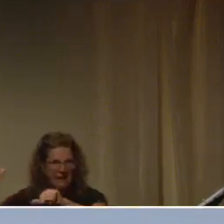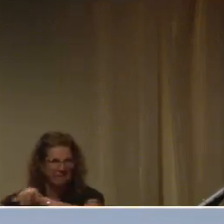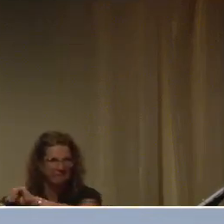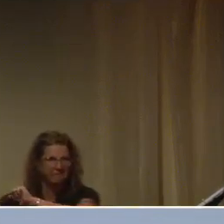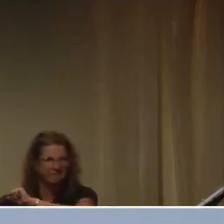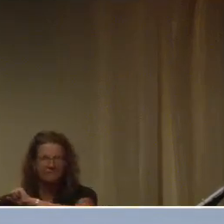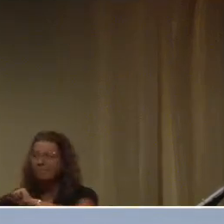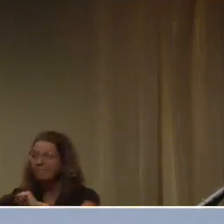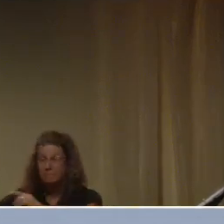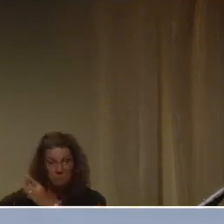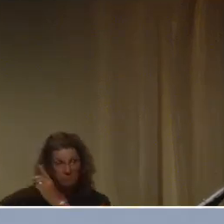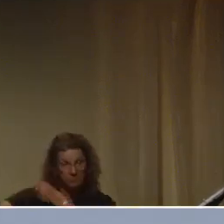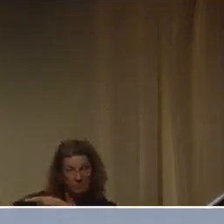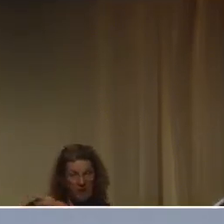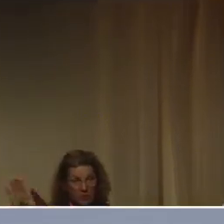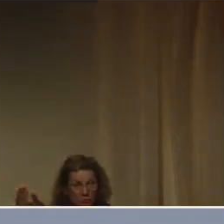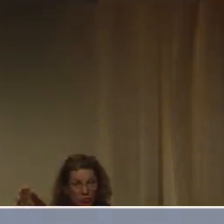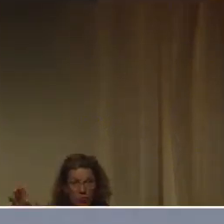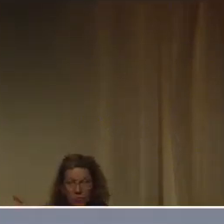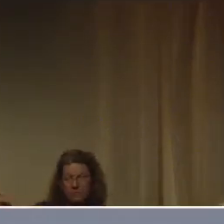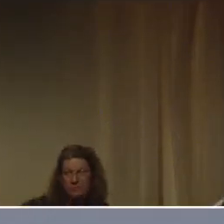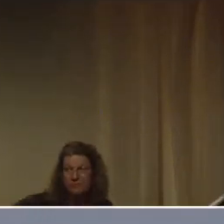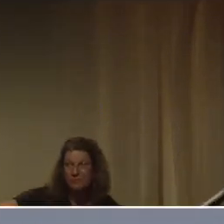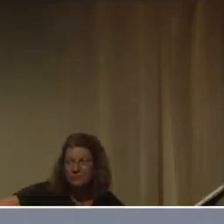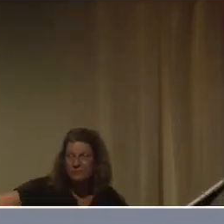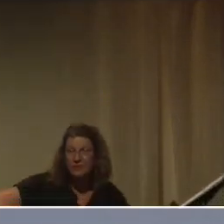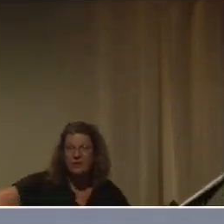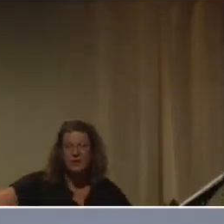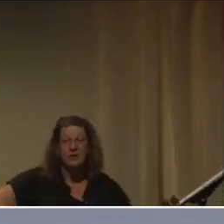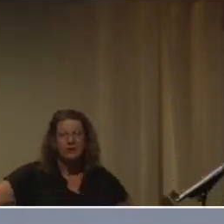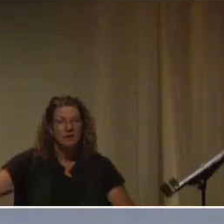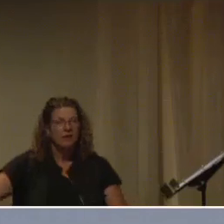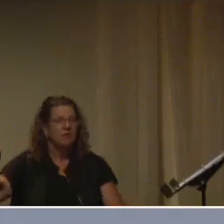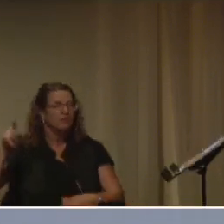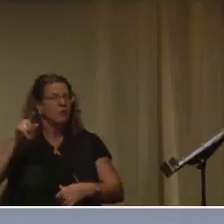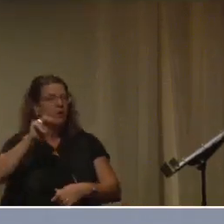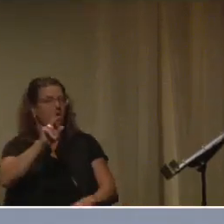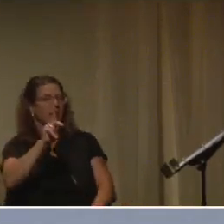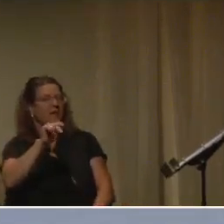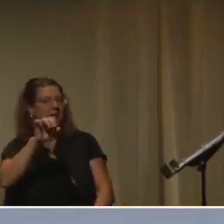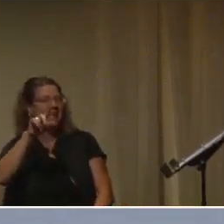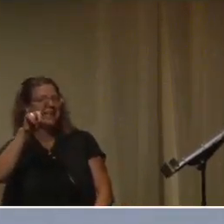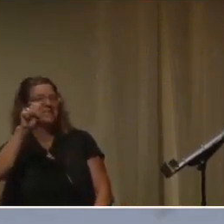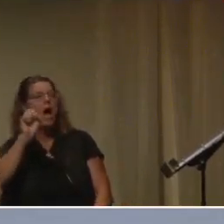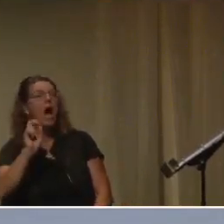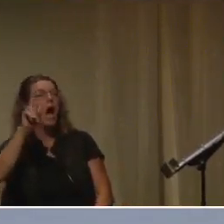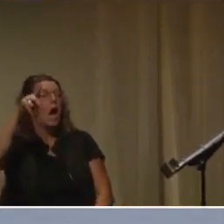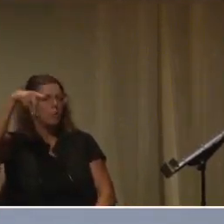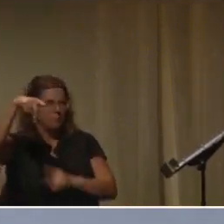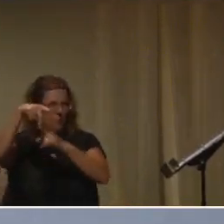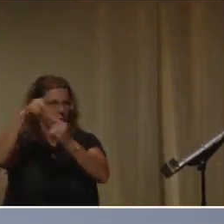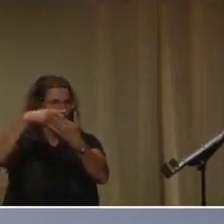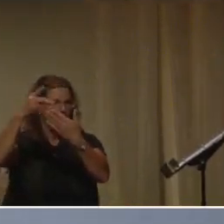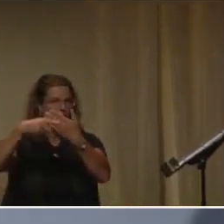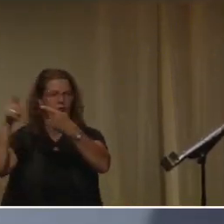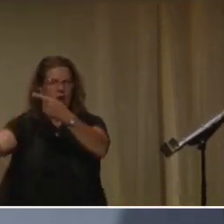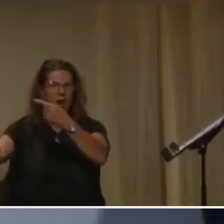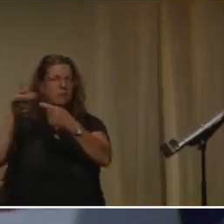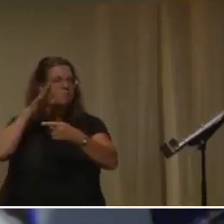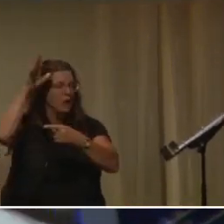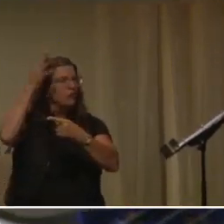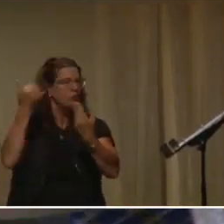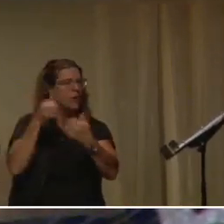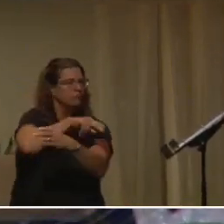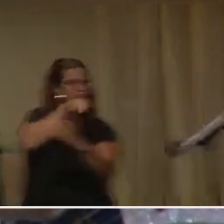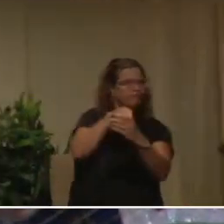They're going to go out that door to their Kids Up program. Parents, feel free to walk with them. But let's just try to stay in that place of